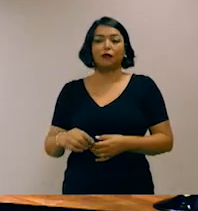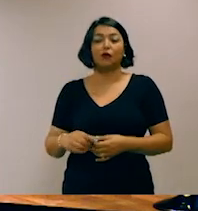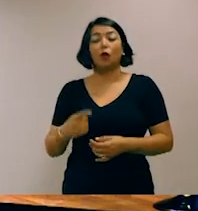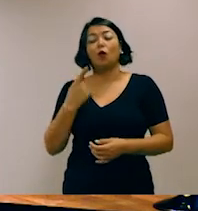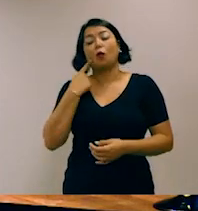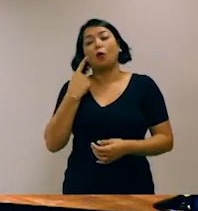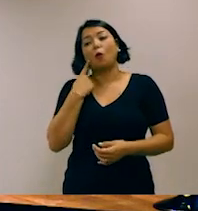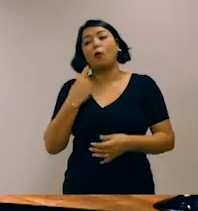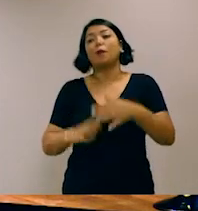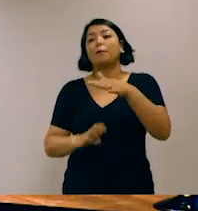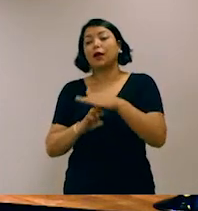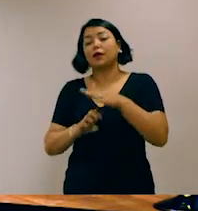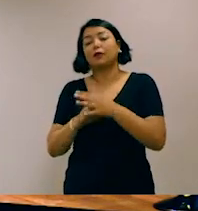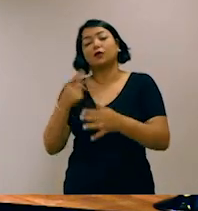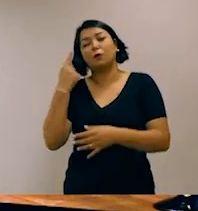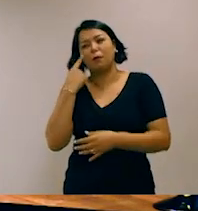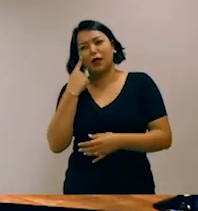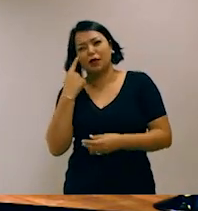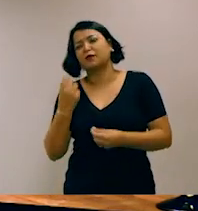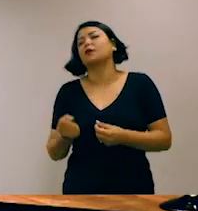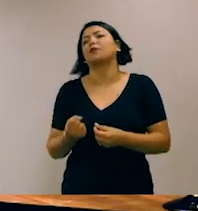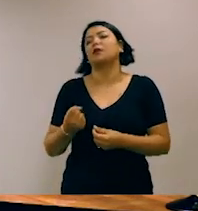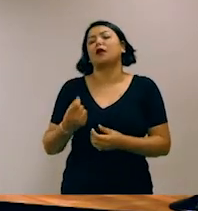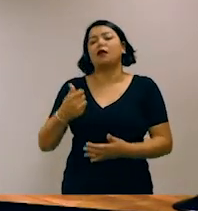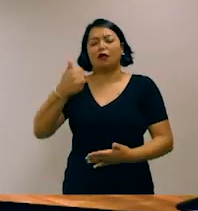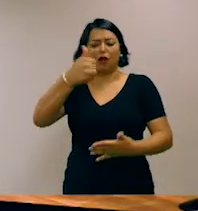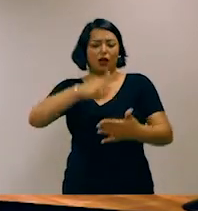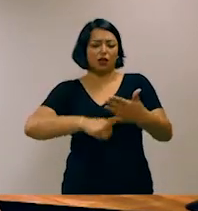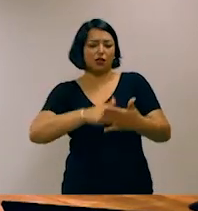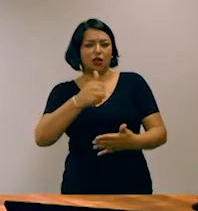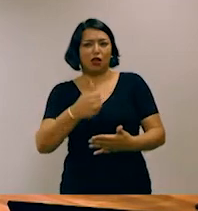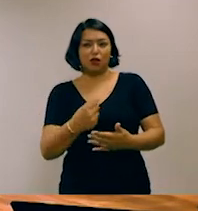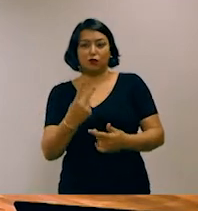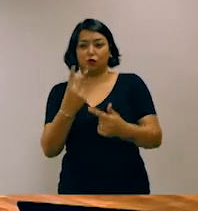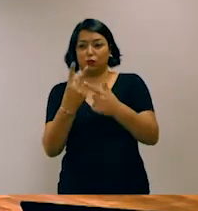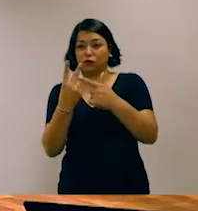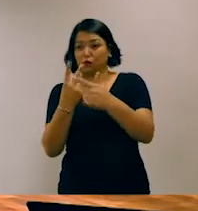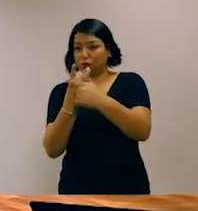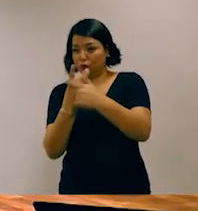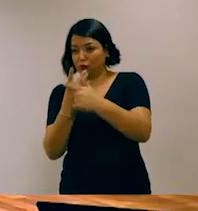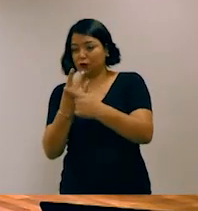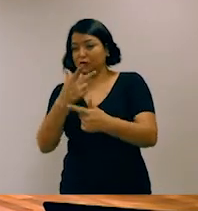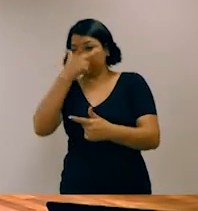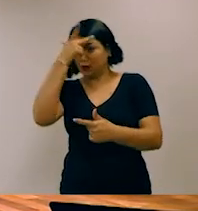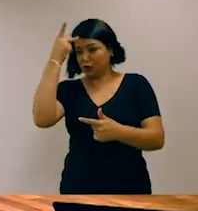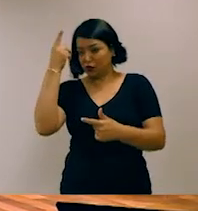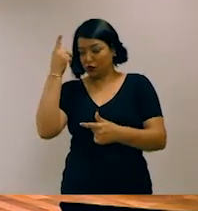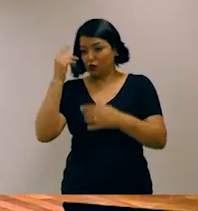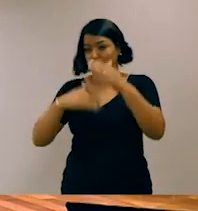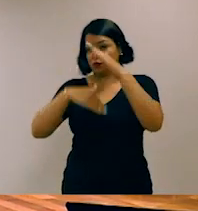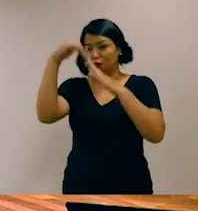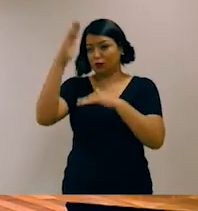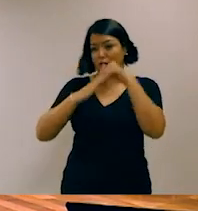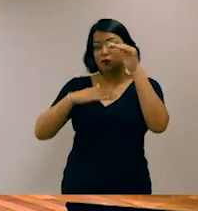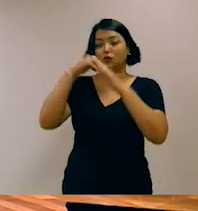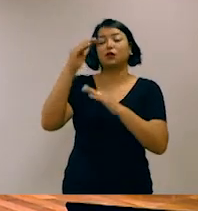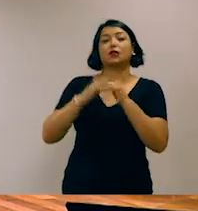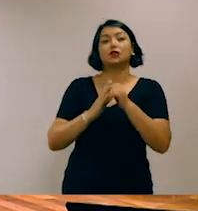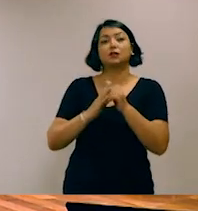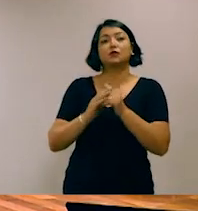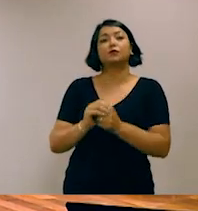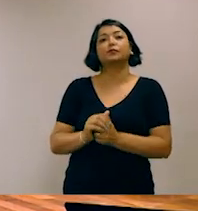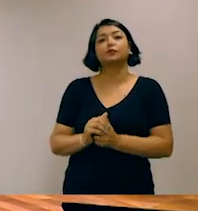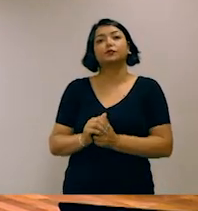the funding lines, the movie script is analyzed by two external